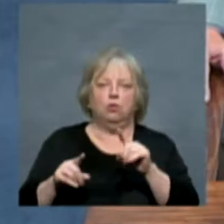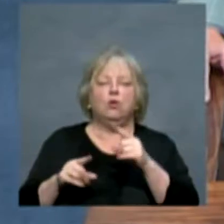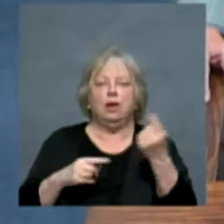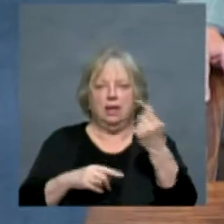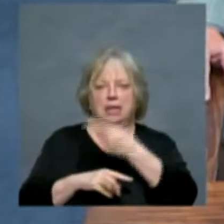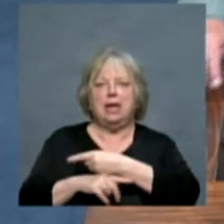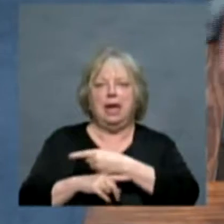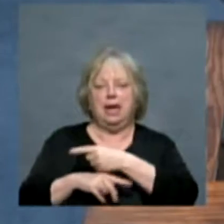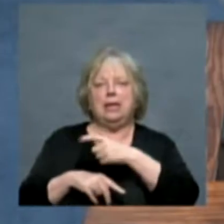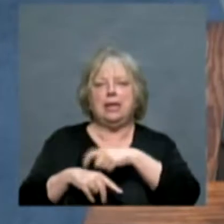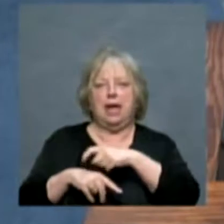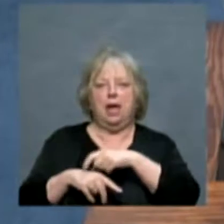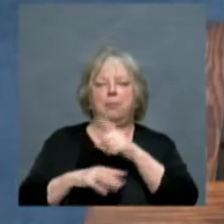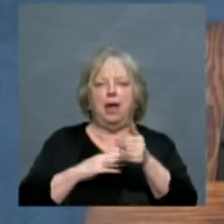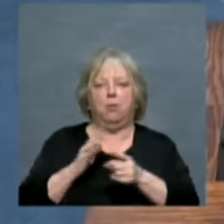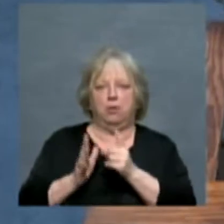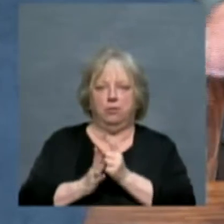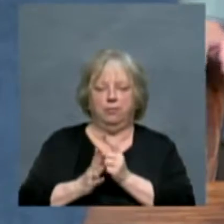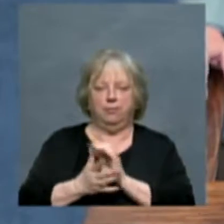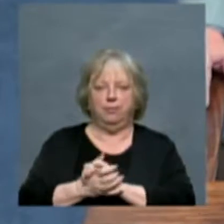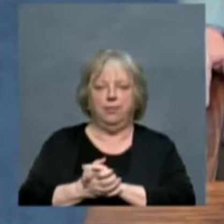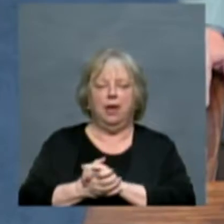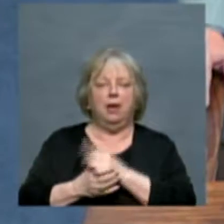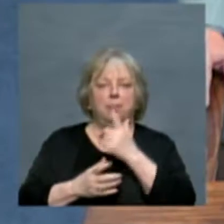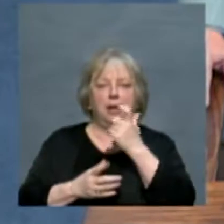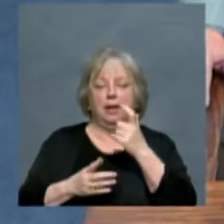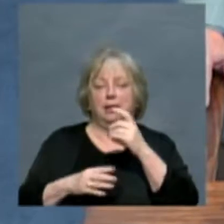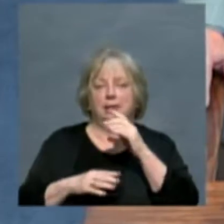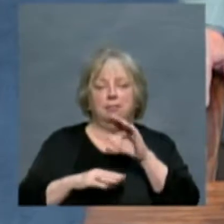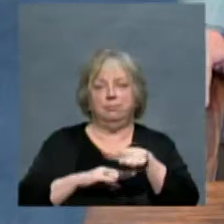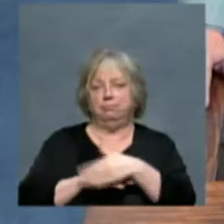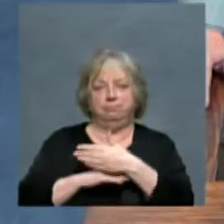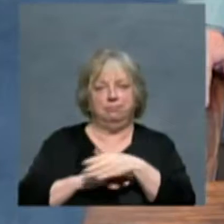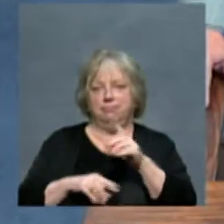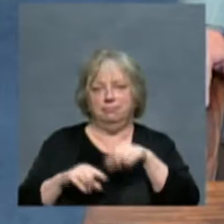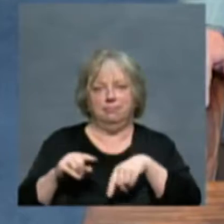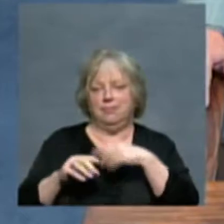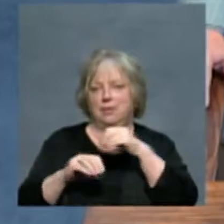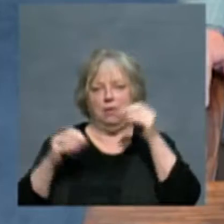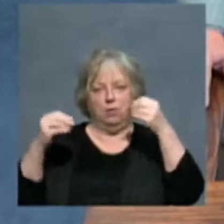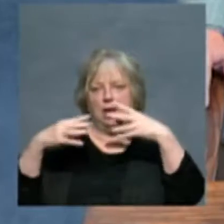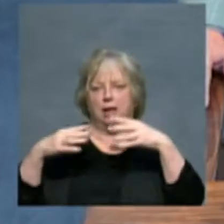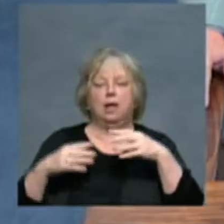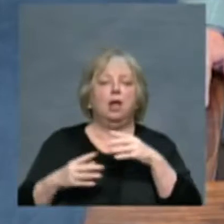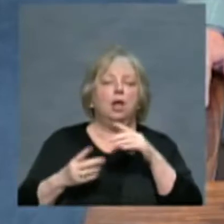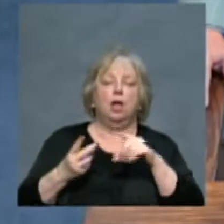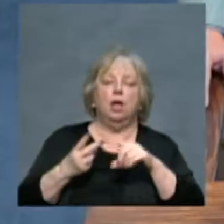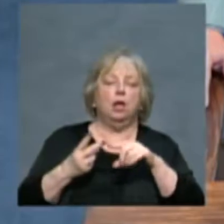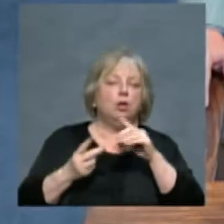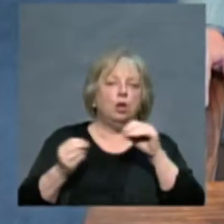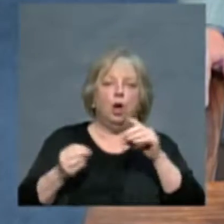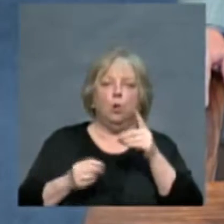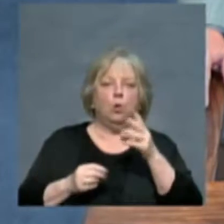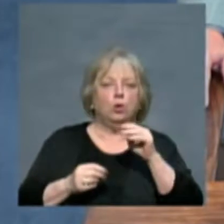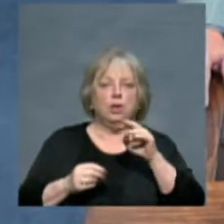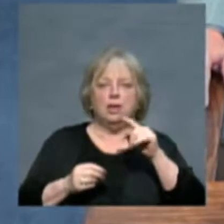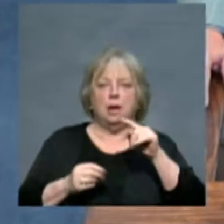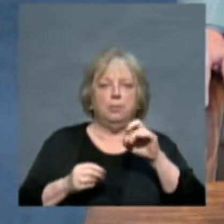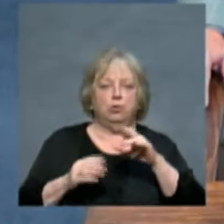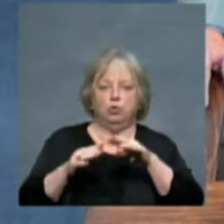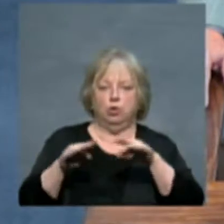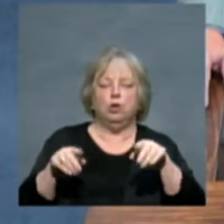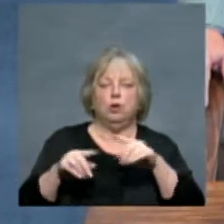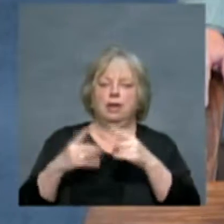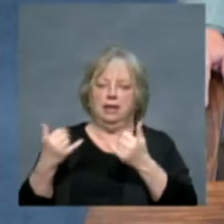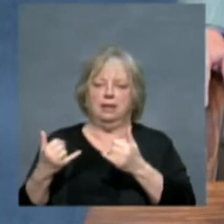hours, as the field will not be lighted. There will be no dumpster on the sports field site. The existing campus